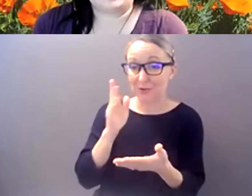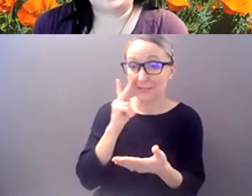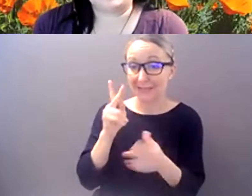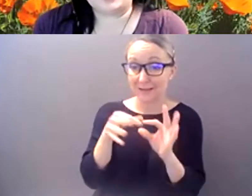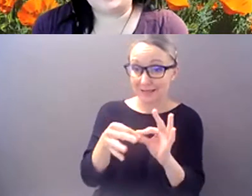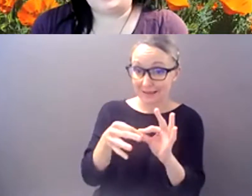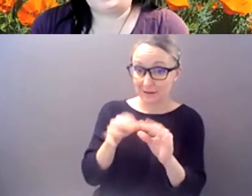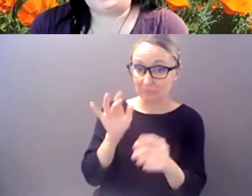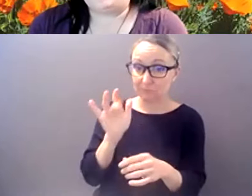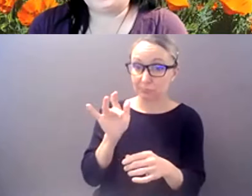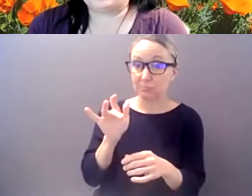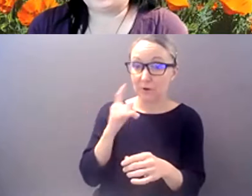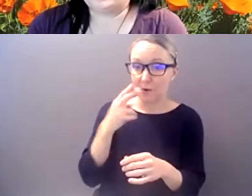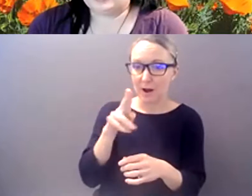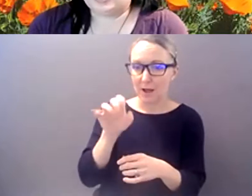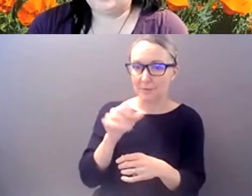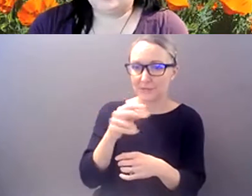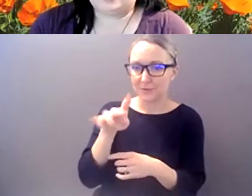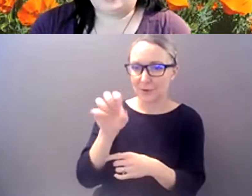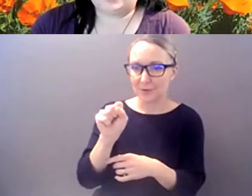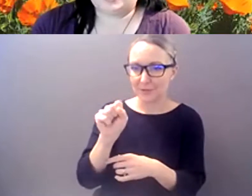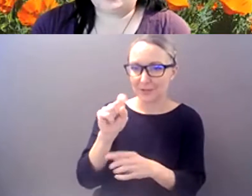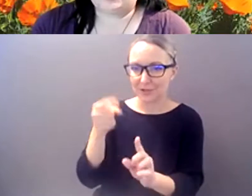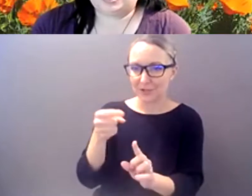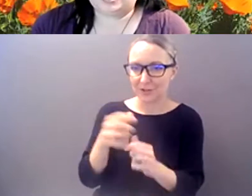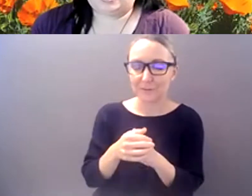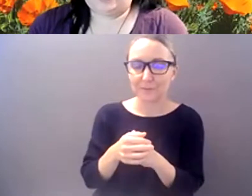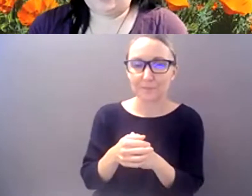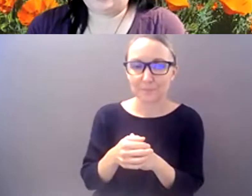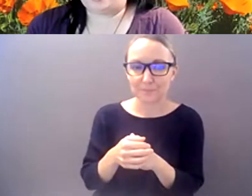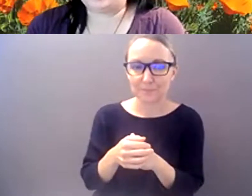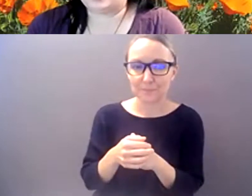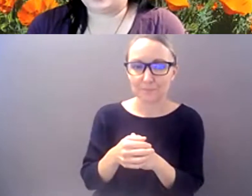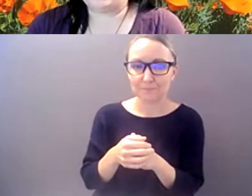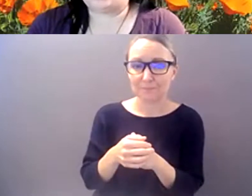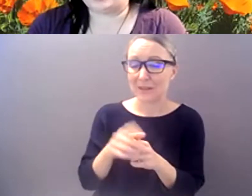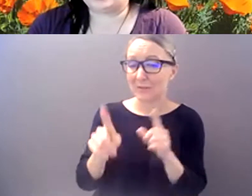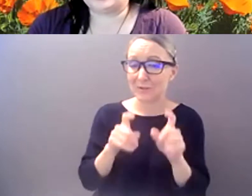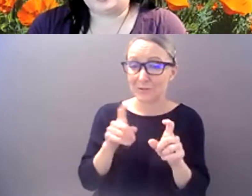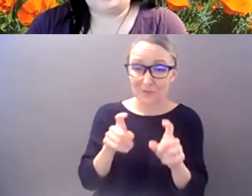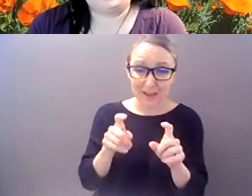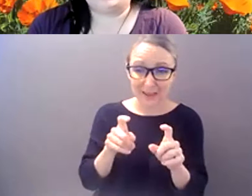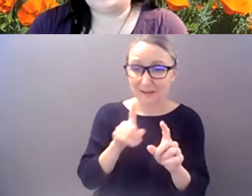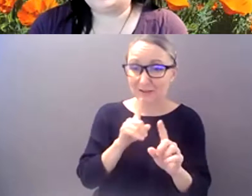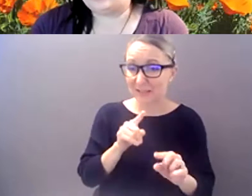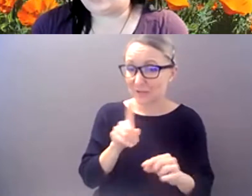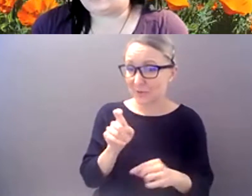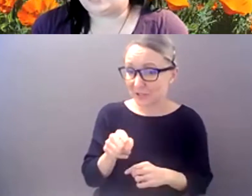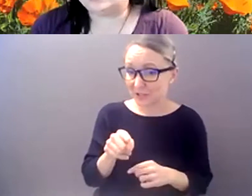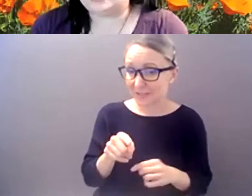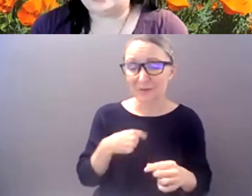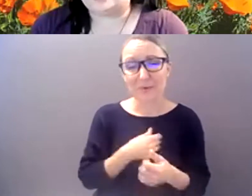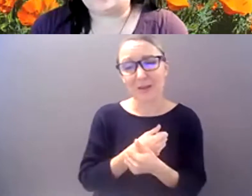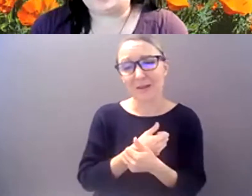and Spokes initiative. There's a survey link there that you can follow the prompts to answer some questions. We'd really love your